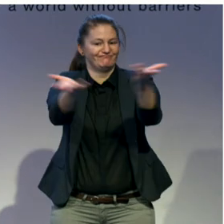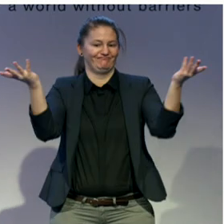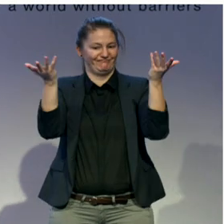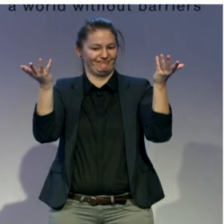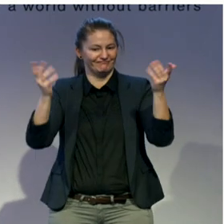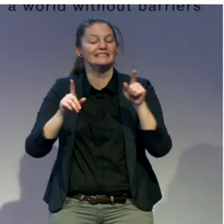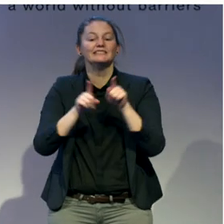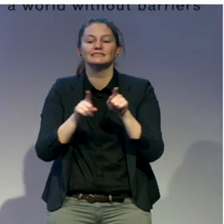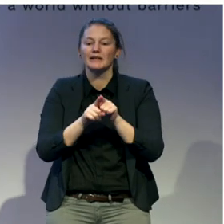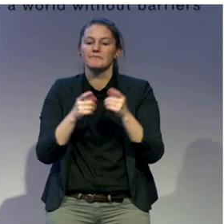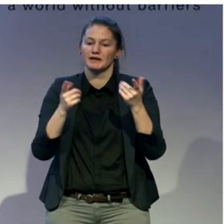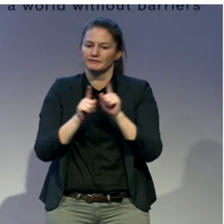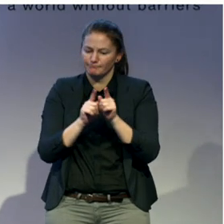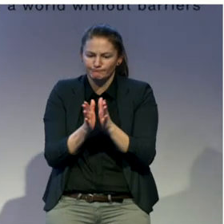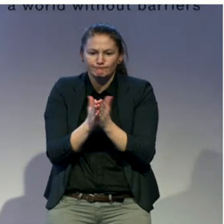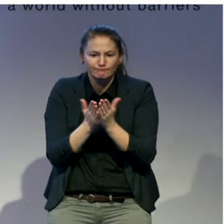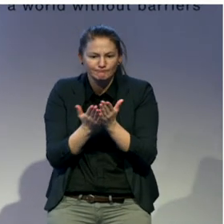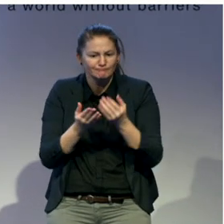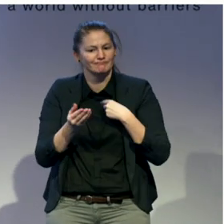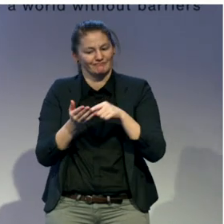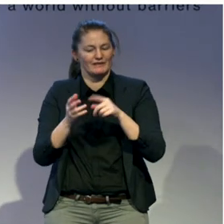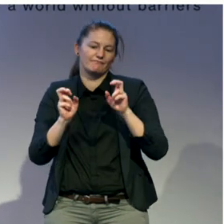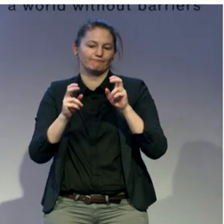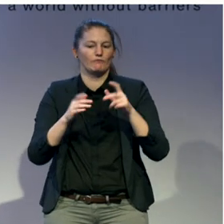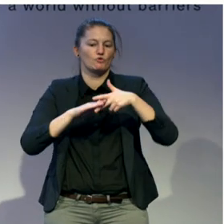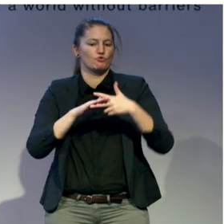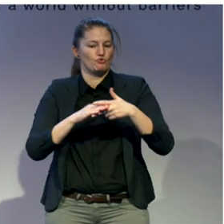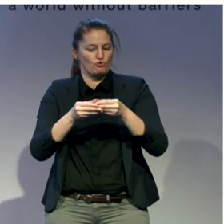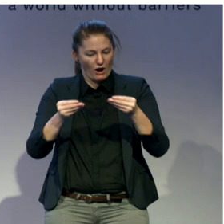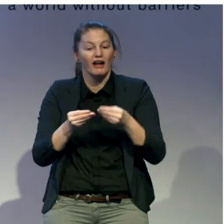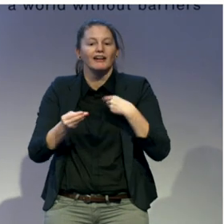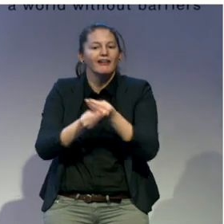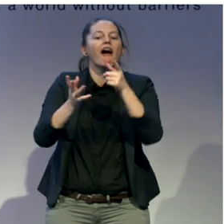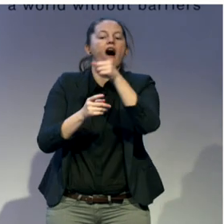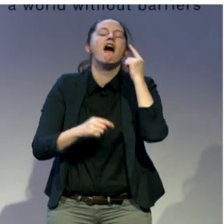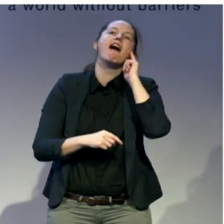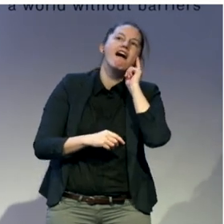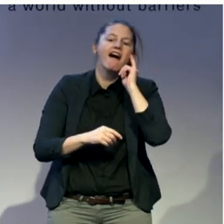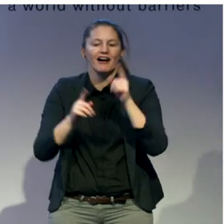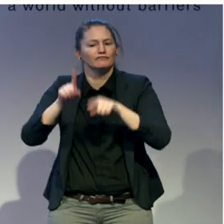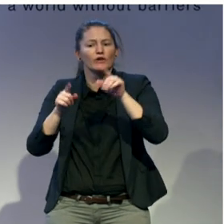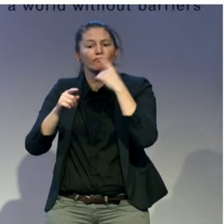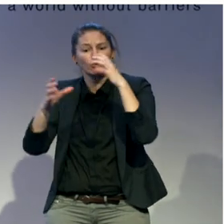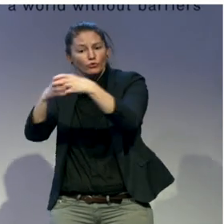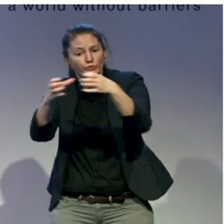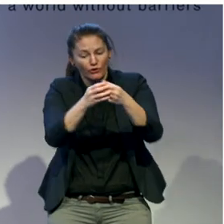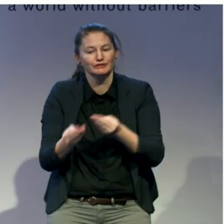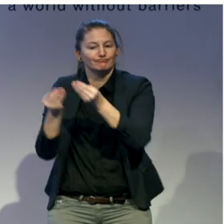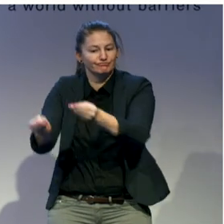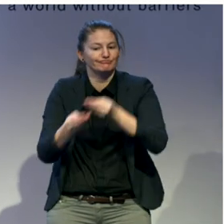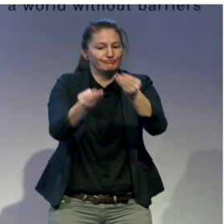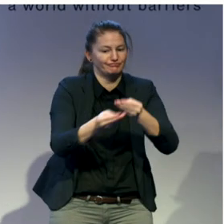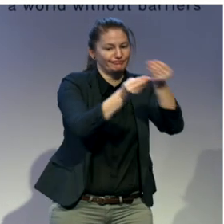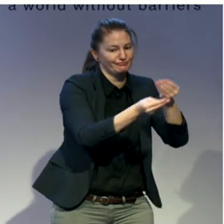actors. Where we want to scale up our practice in different regions of Colombia and in other